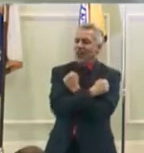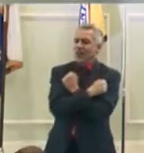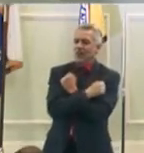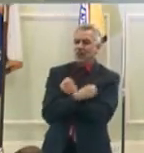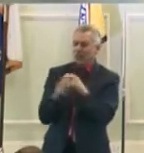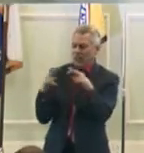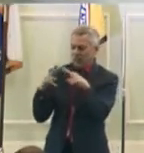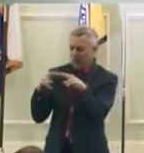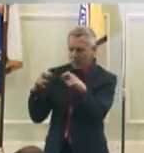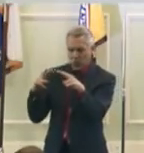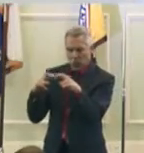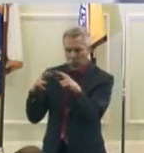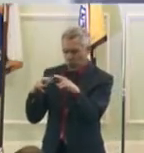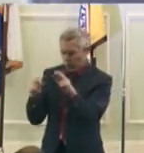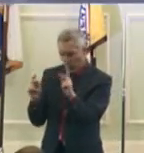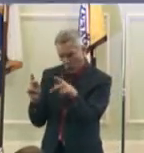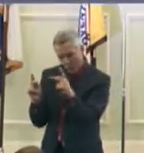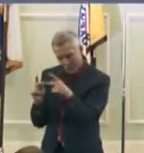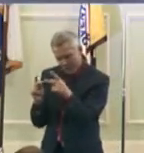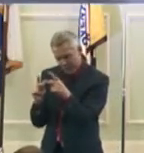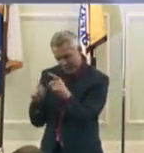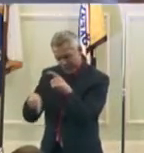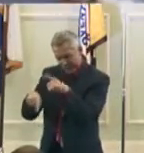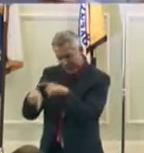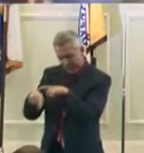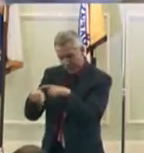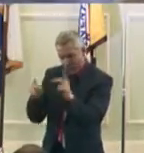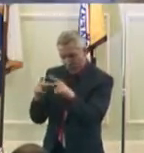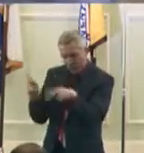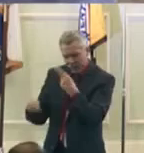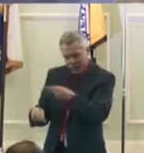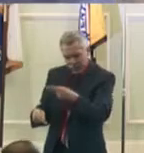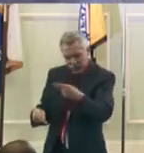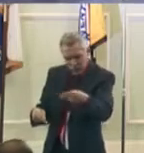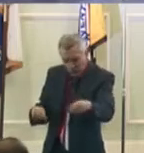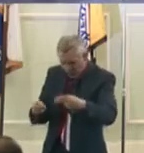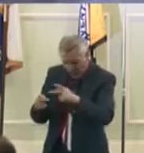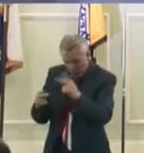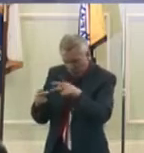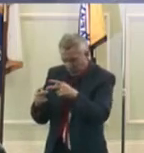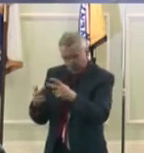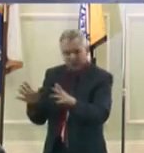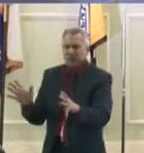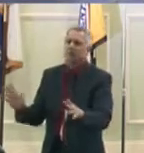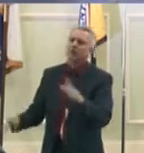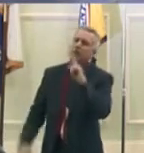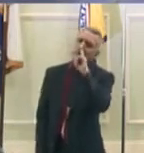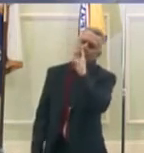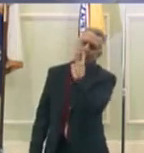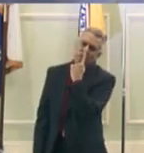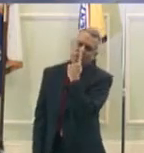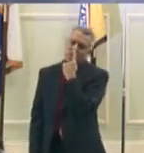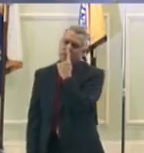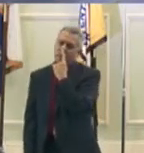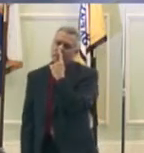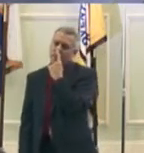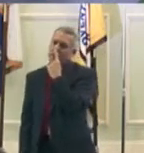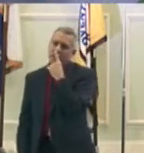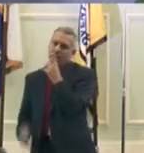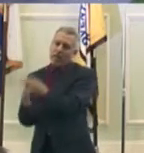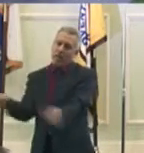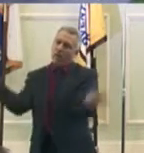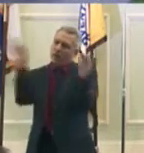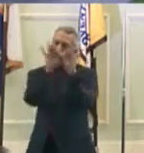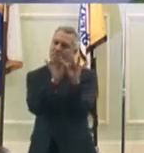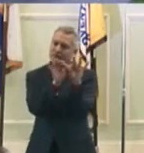every day. We'll do it on this Sabbath. Why don't you come on by? It's my choice, right? I can, sometimes, frankly, I've chose the other route.